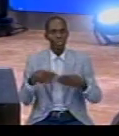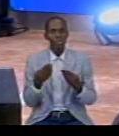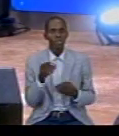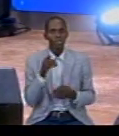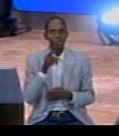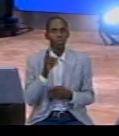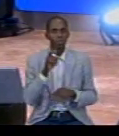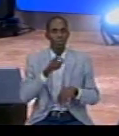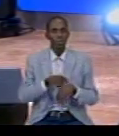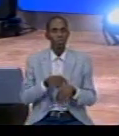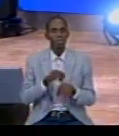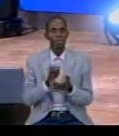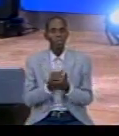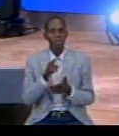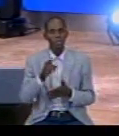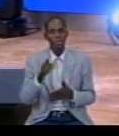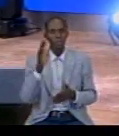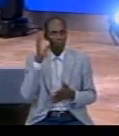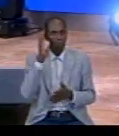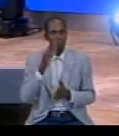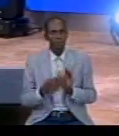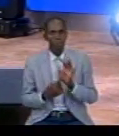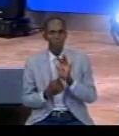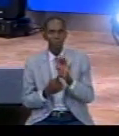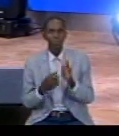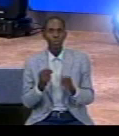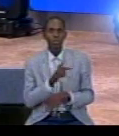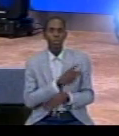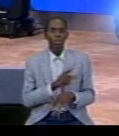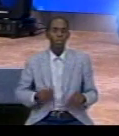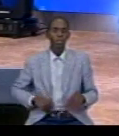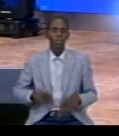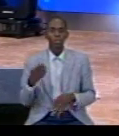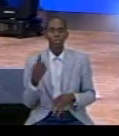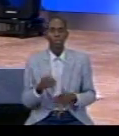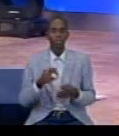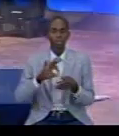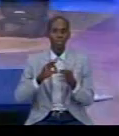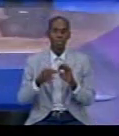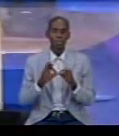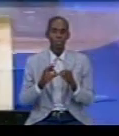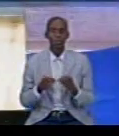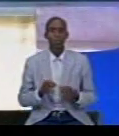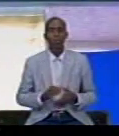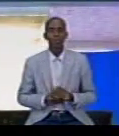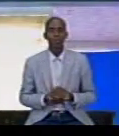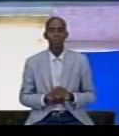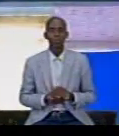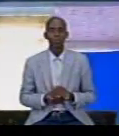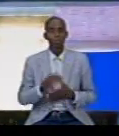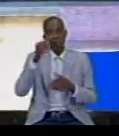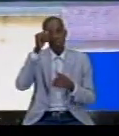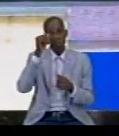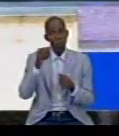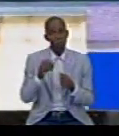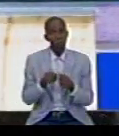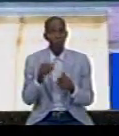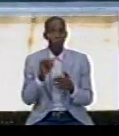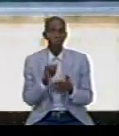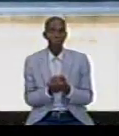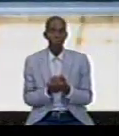him time, that he would show the king the interpretation. Remember